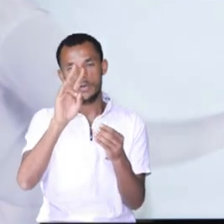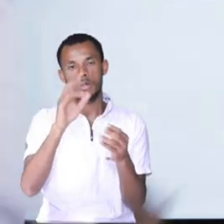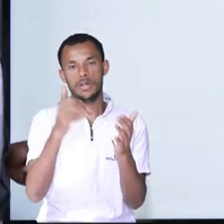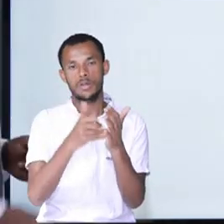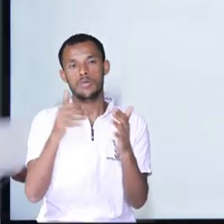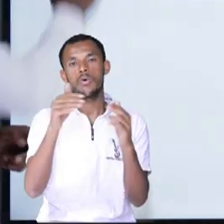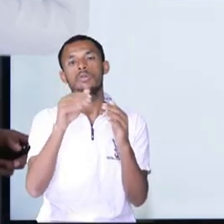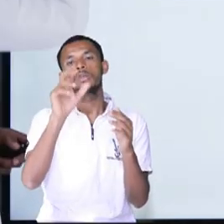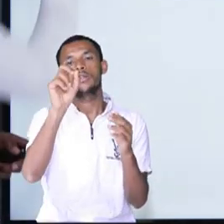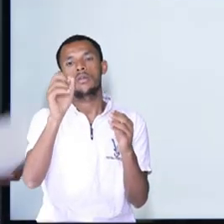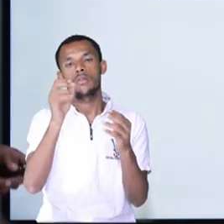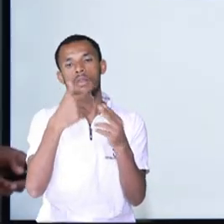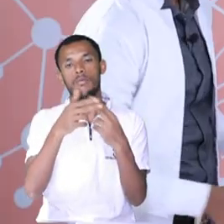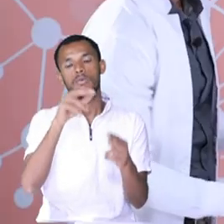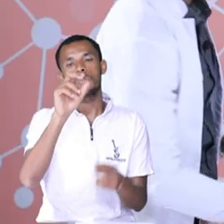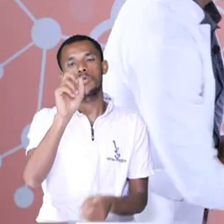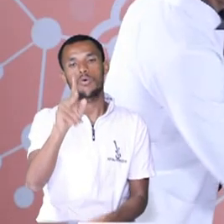times 12. So,